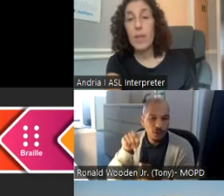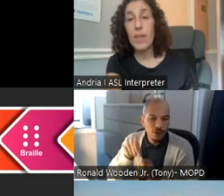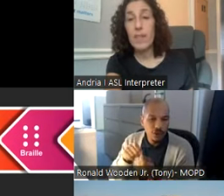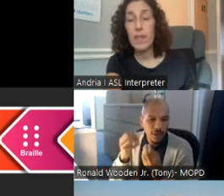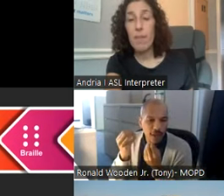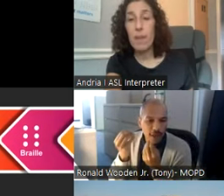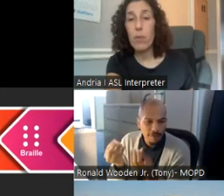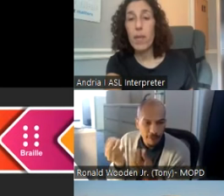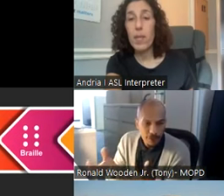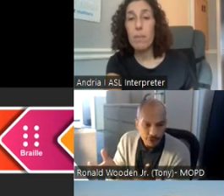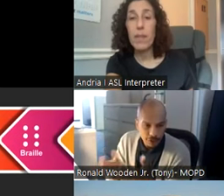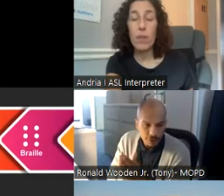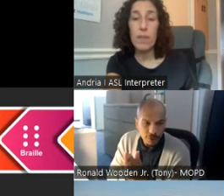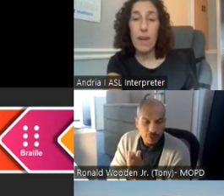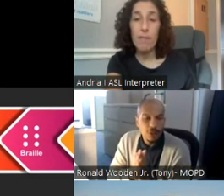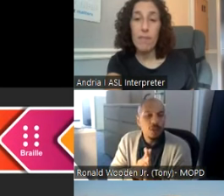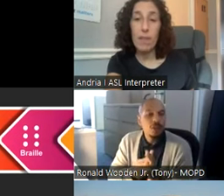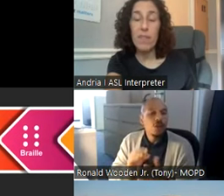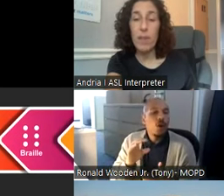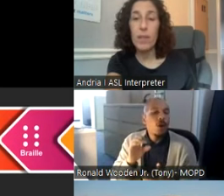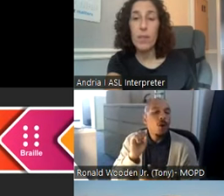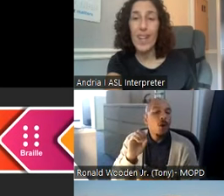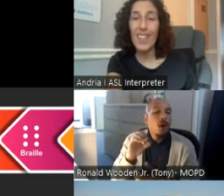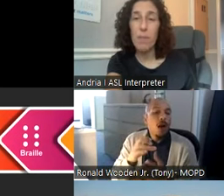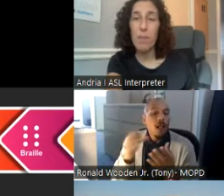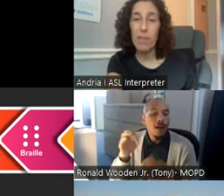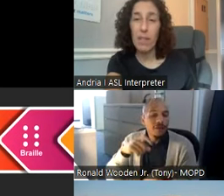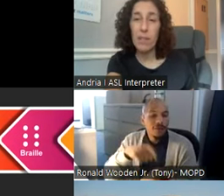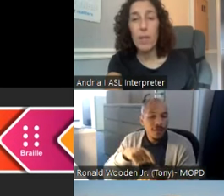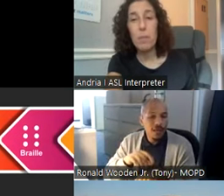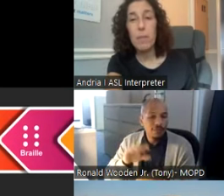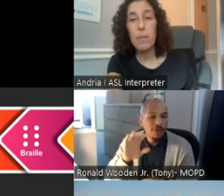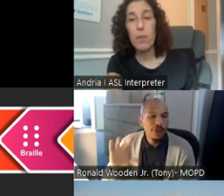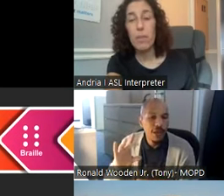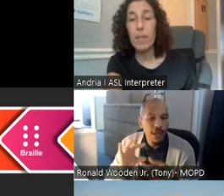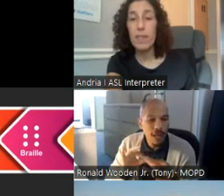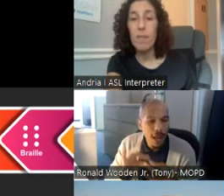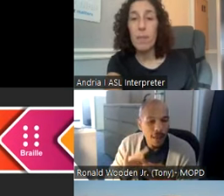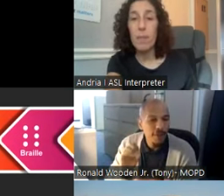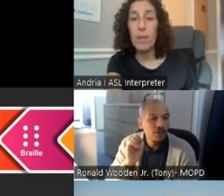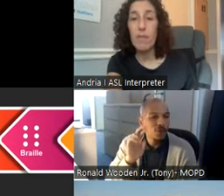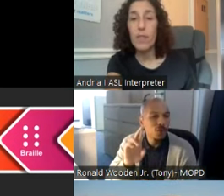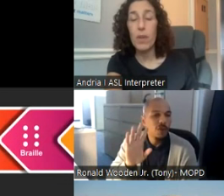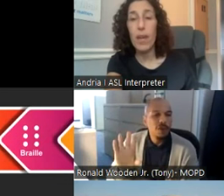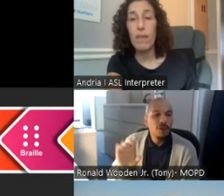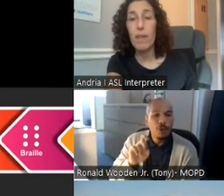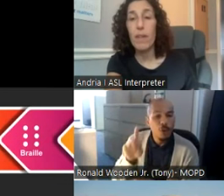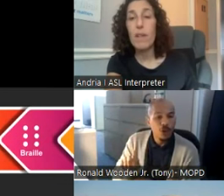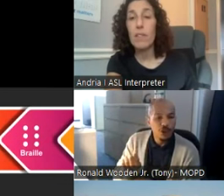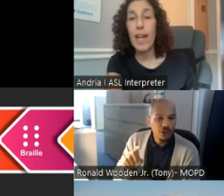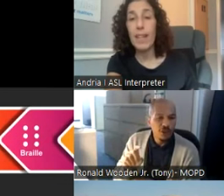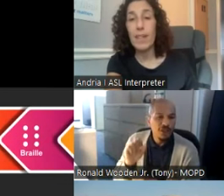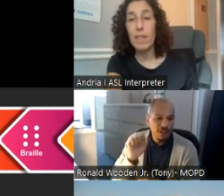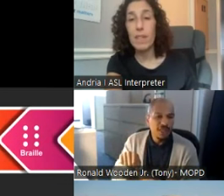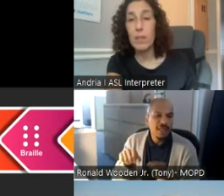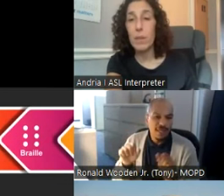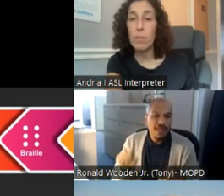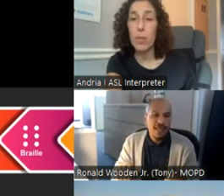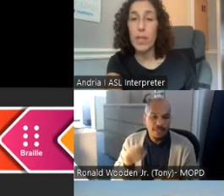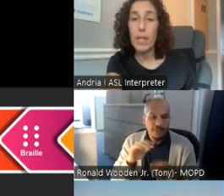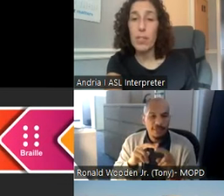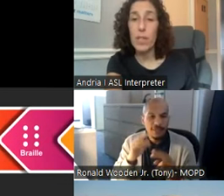the reason that deaf people can appear direct and blunt to other people is because deaf people often don't have full access